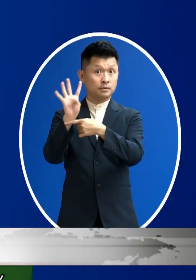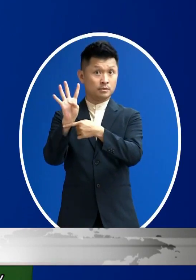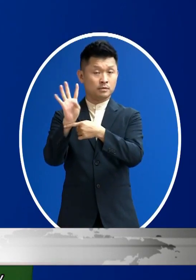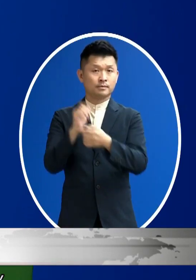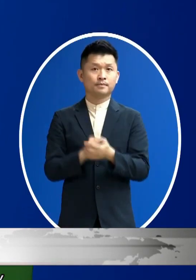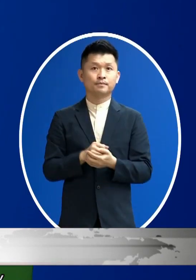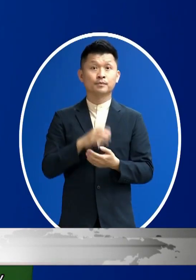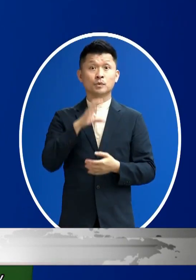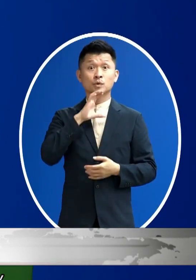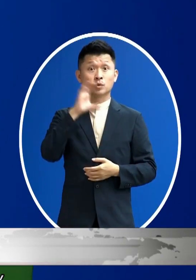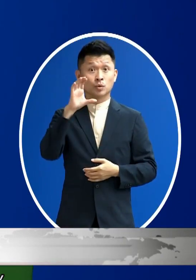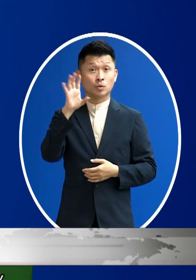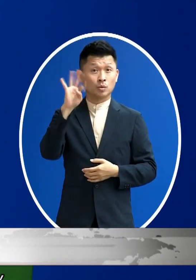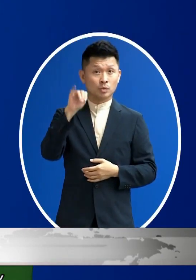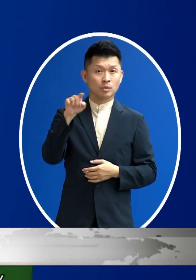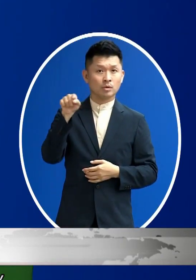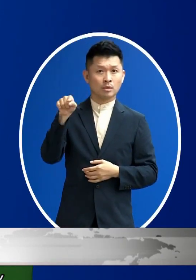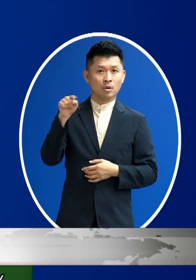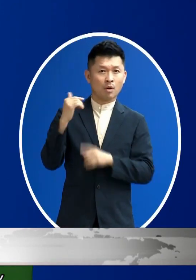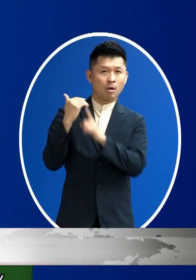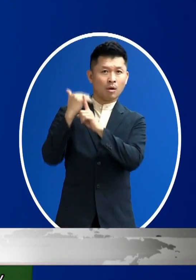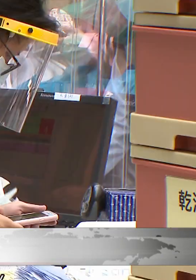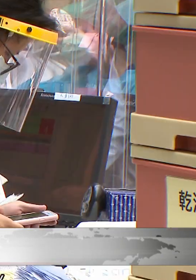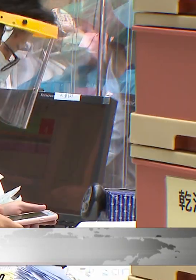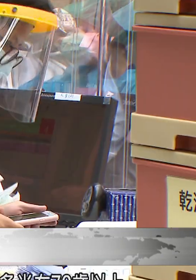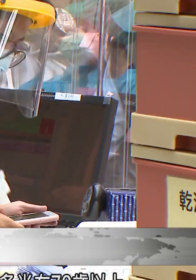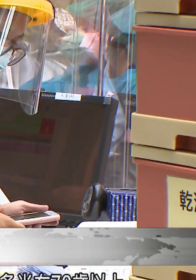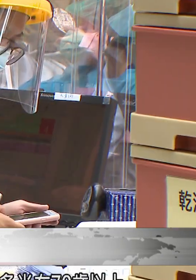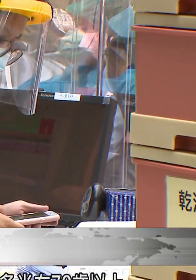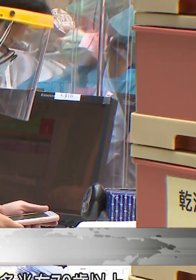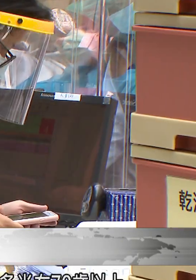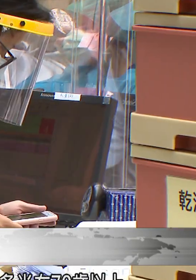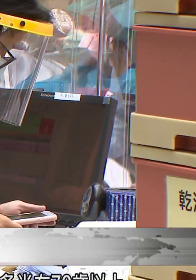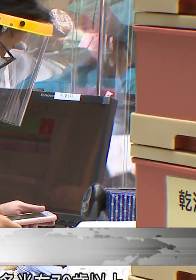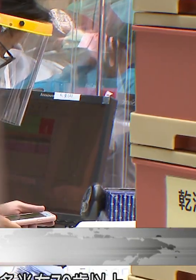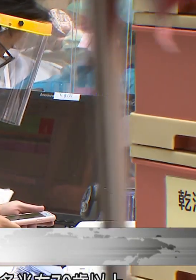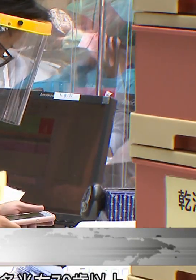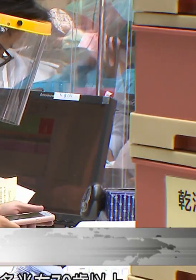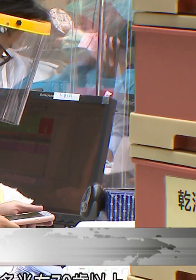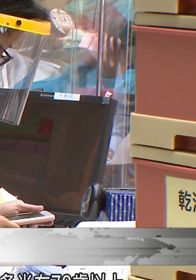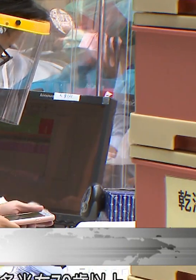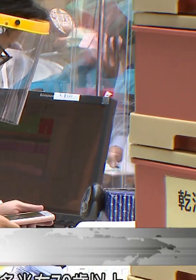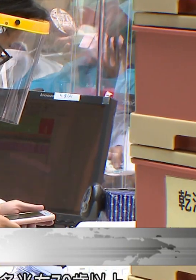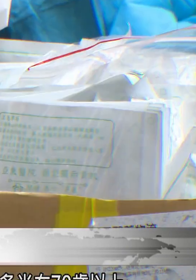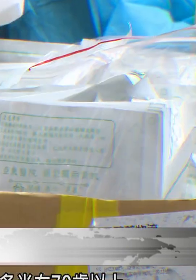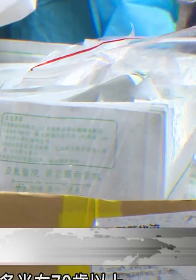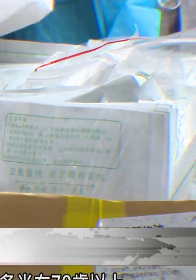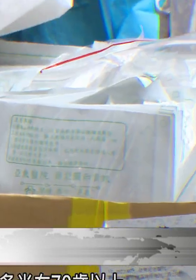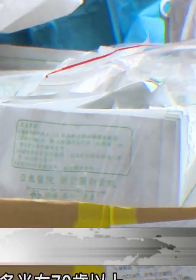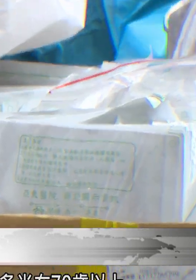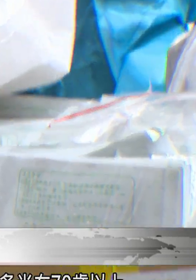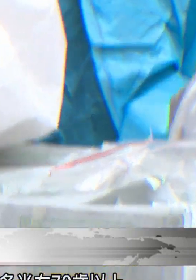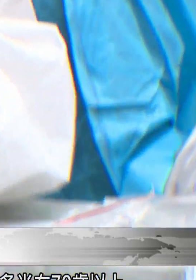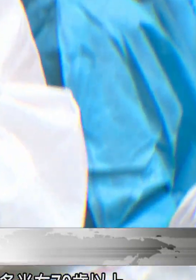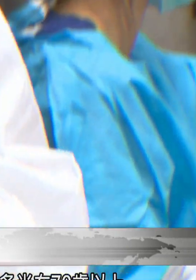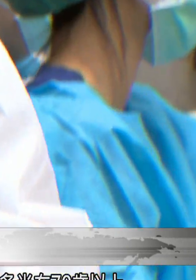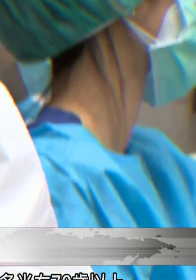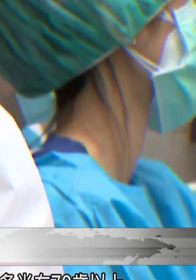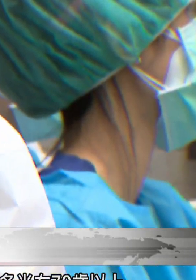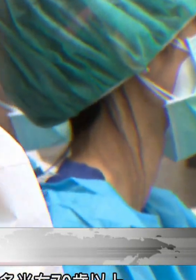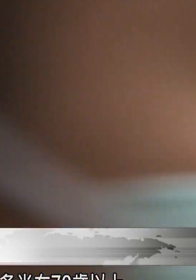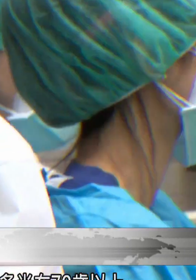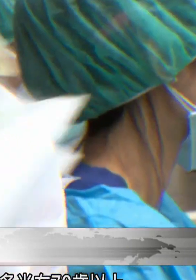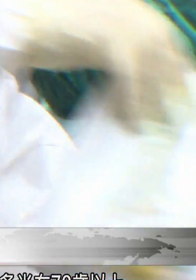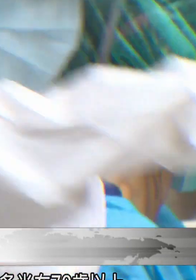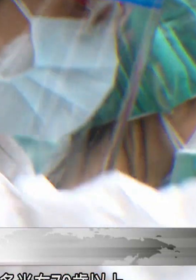their 90s, it's as high as 2.7%. On Friday, the mortality rate for severe COVID cases exceeded 80% for the first